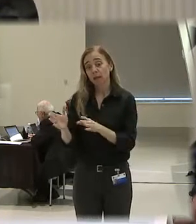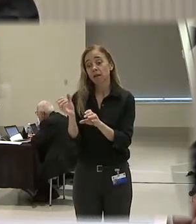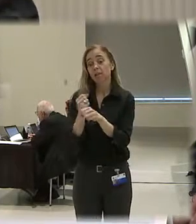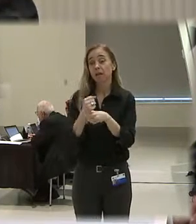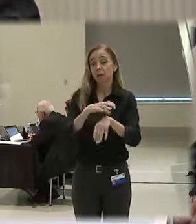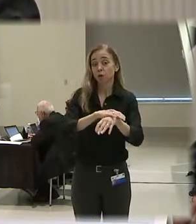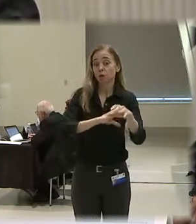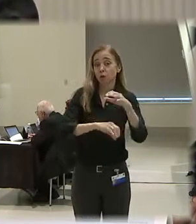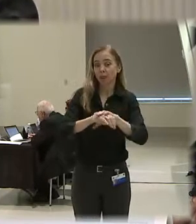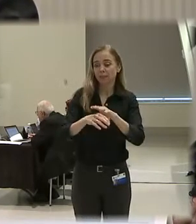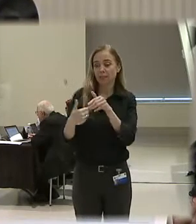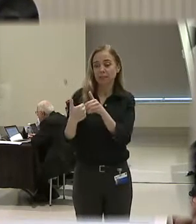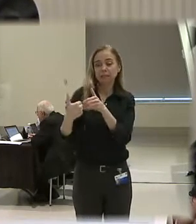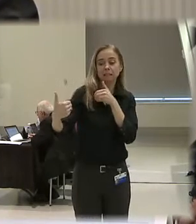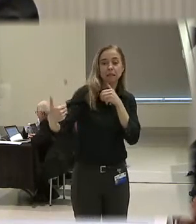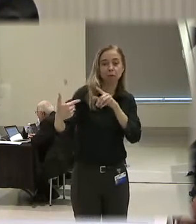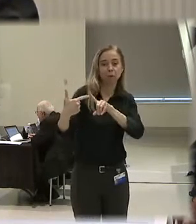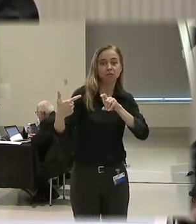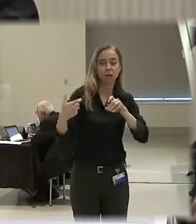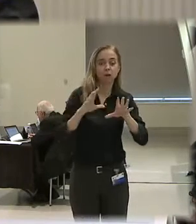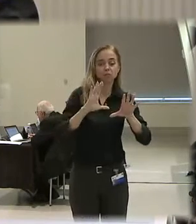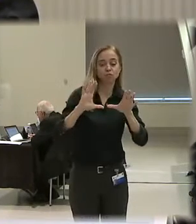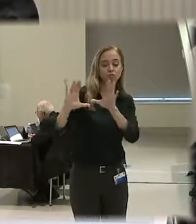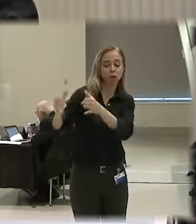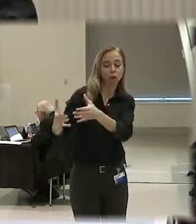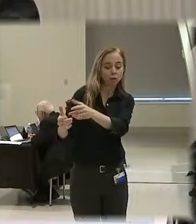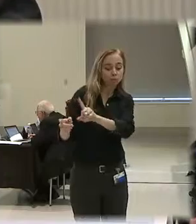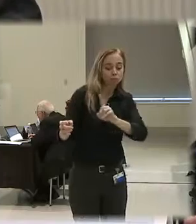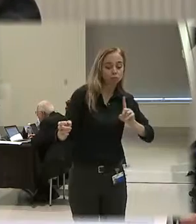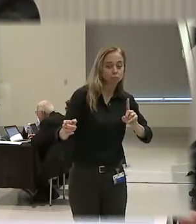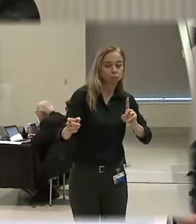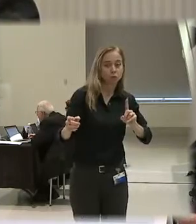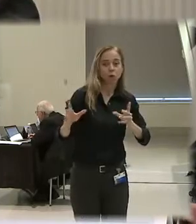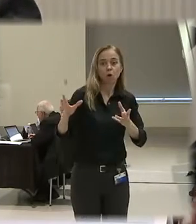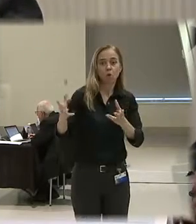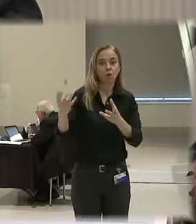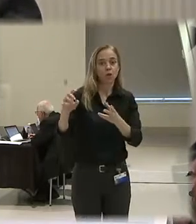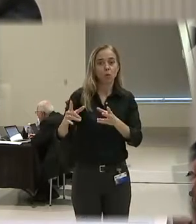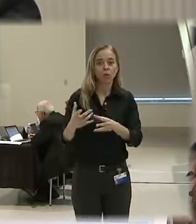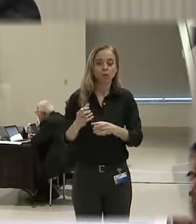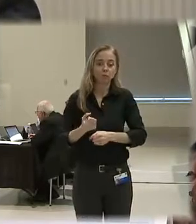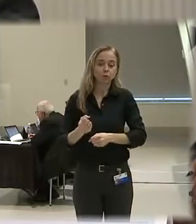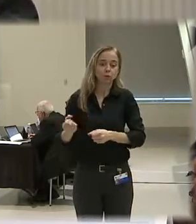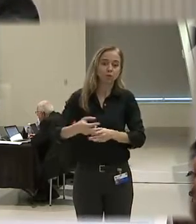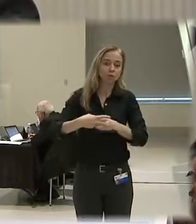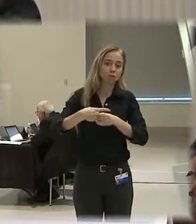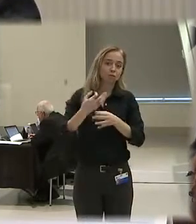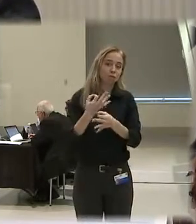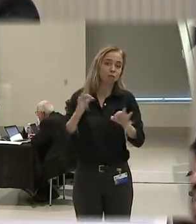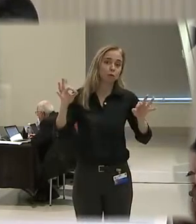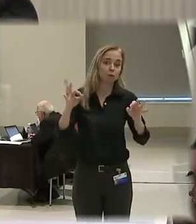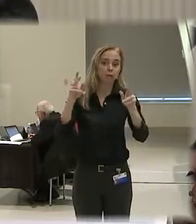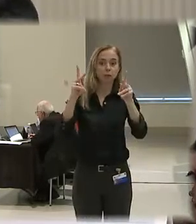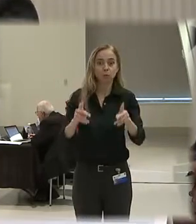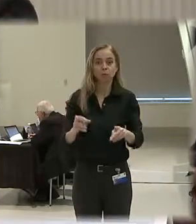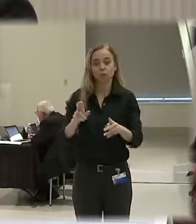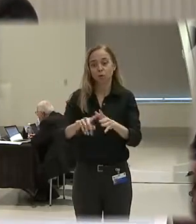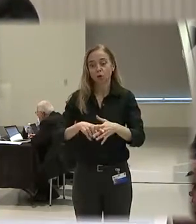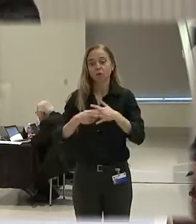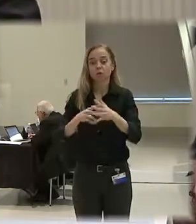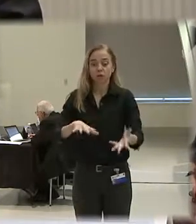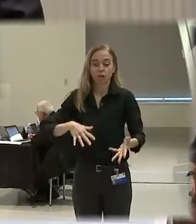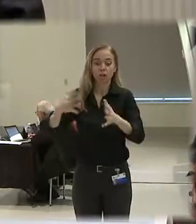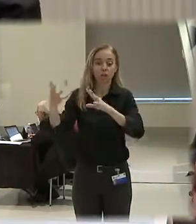those arrests away from the crowd so as to prevent the crowd from attempting to lynch a prisoner or starting a flashpoint within the